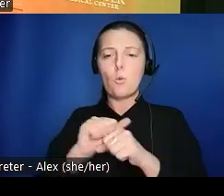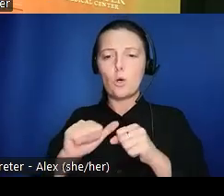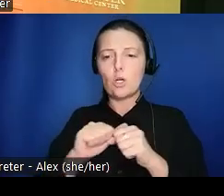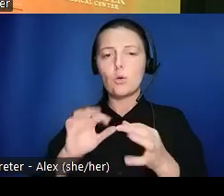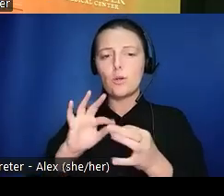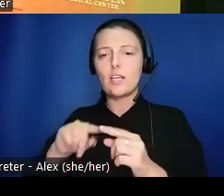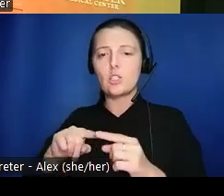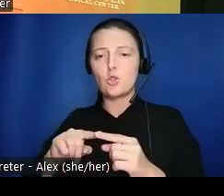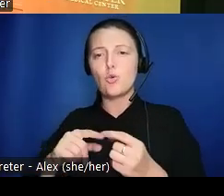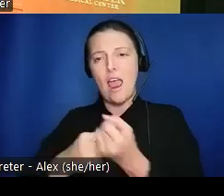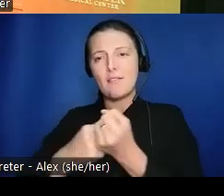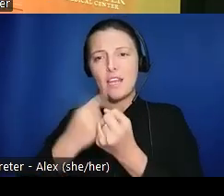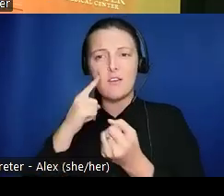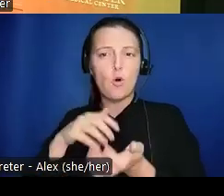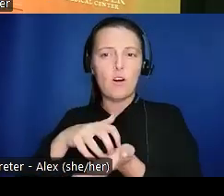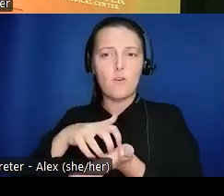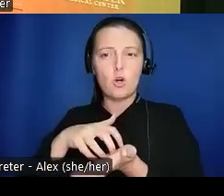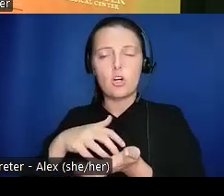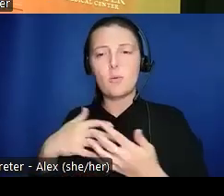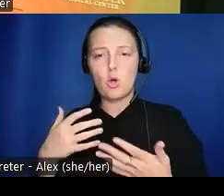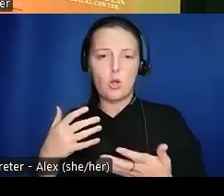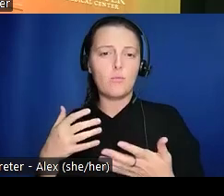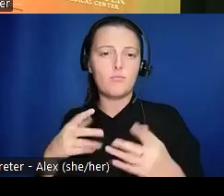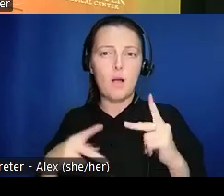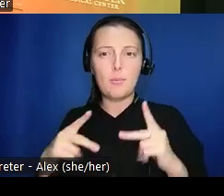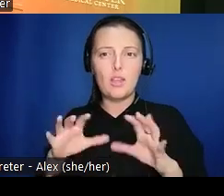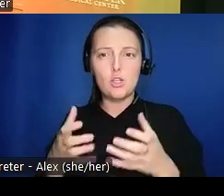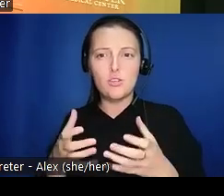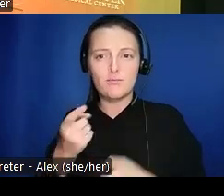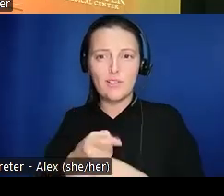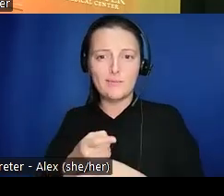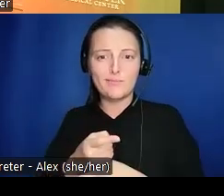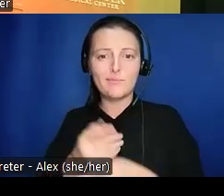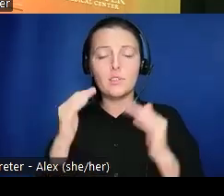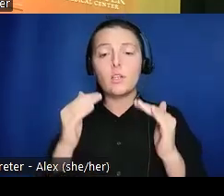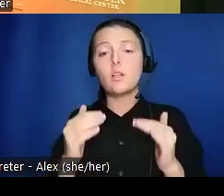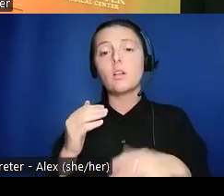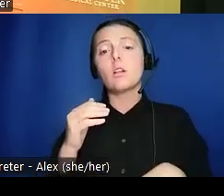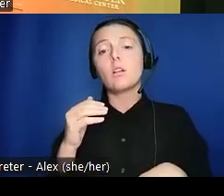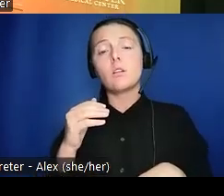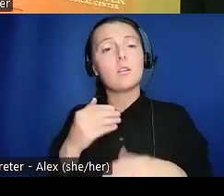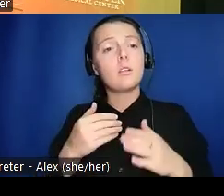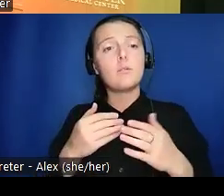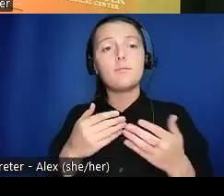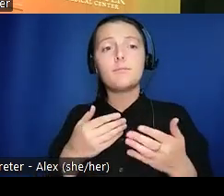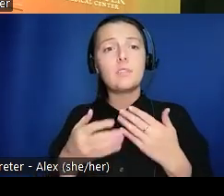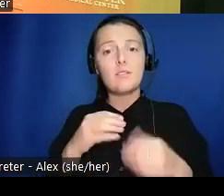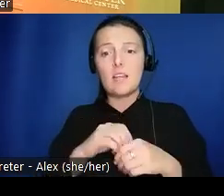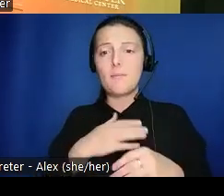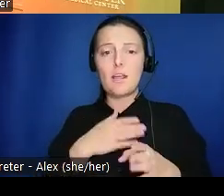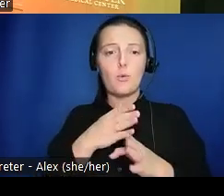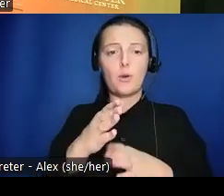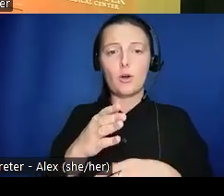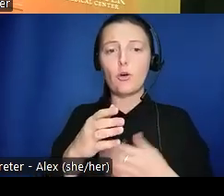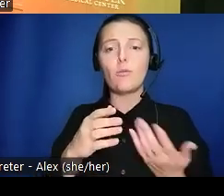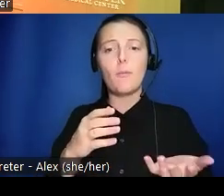Because even in my career, I think the moral regrets, only if I had done the right things.